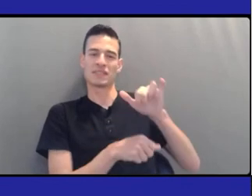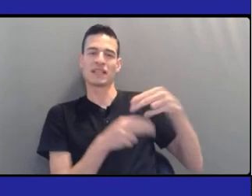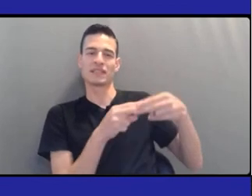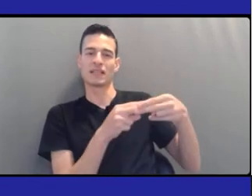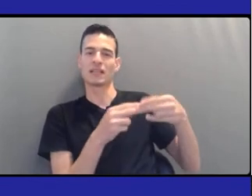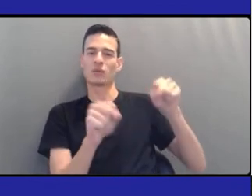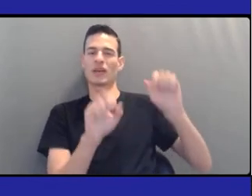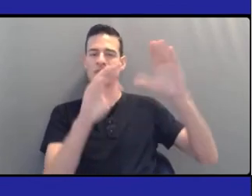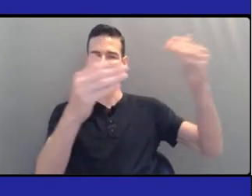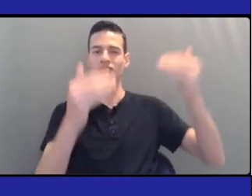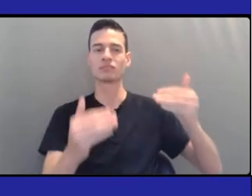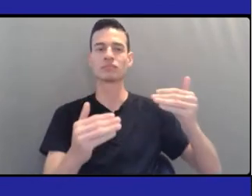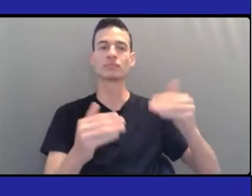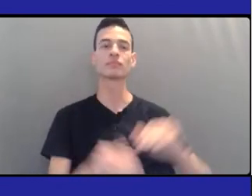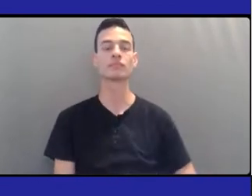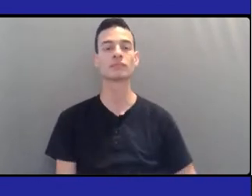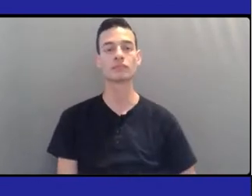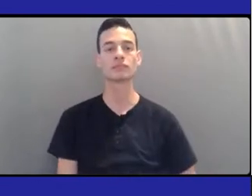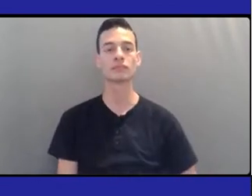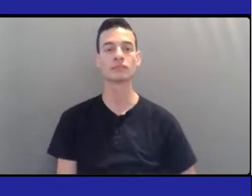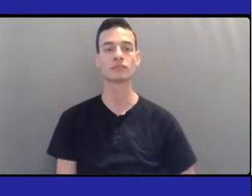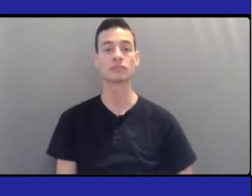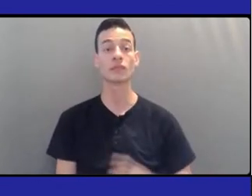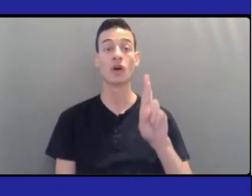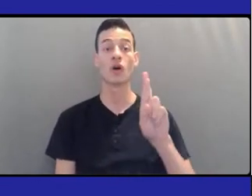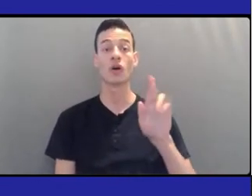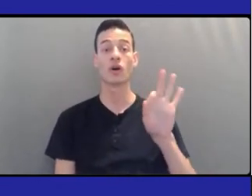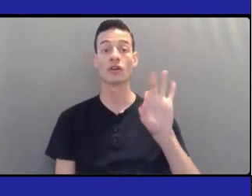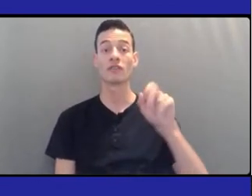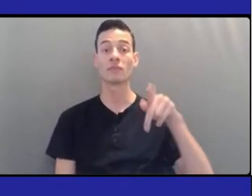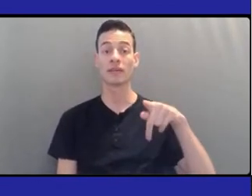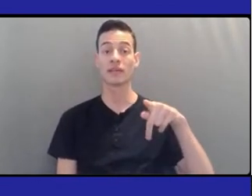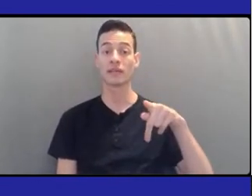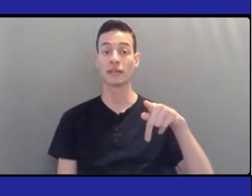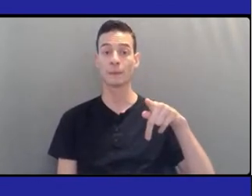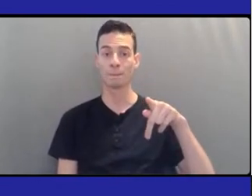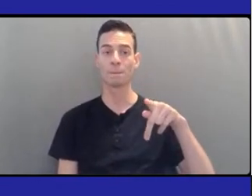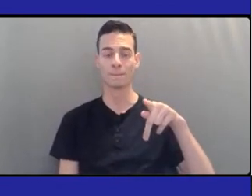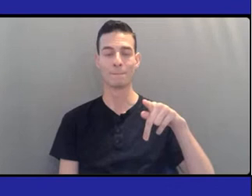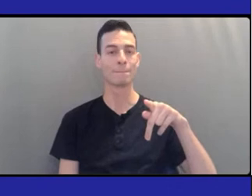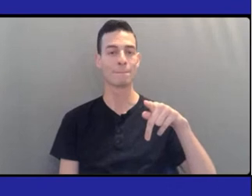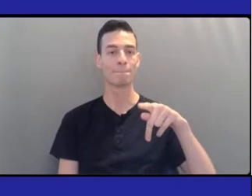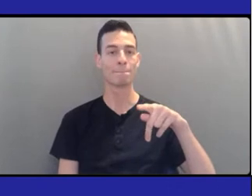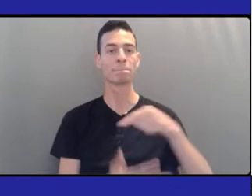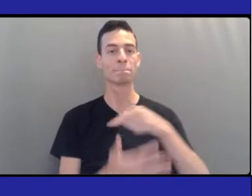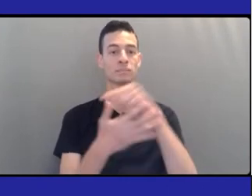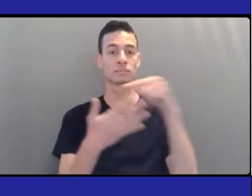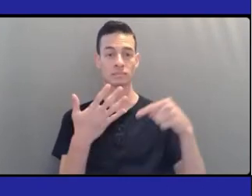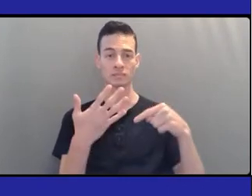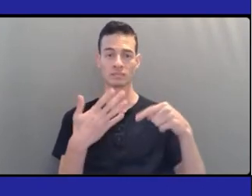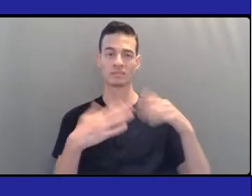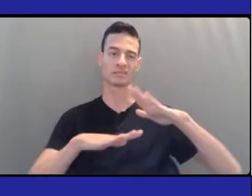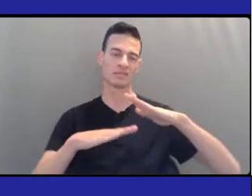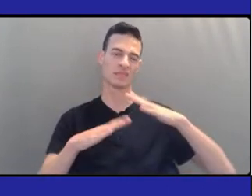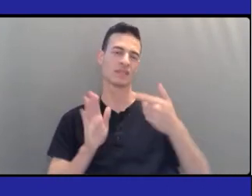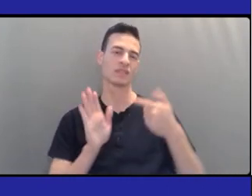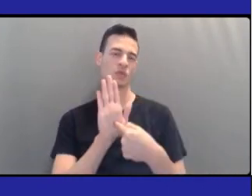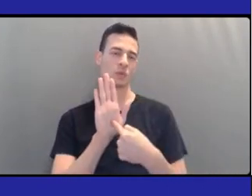slide. So the RFP criteria is listed out here. It was based on